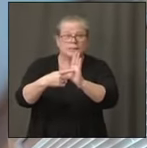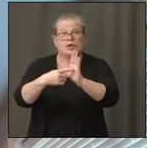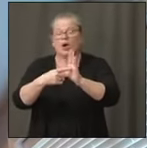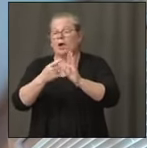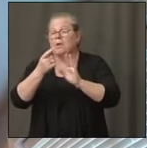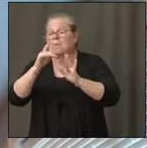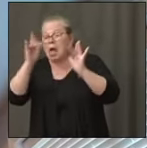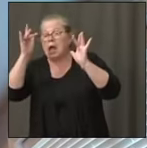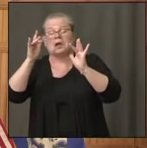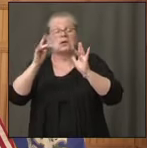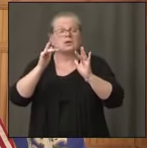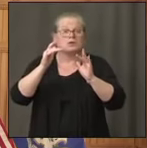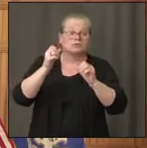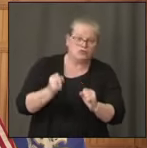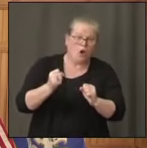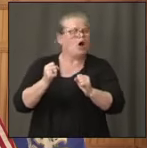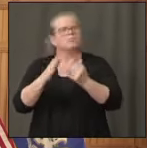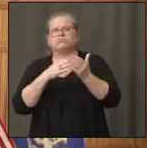Thank you very much.